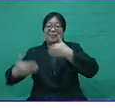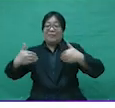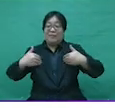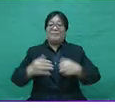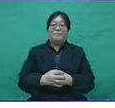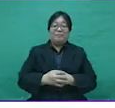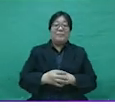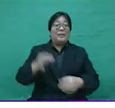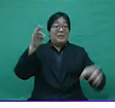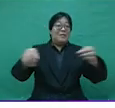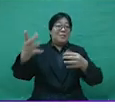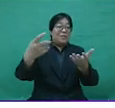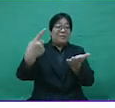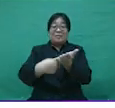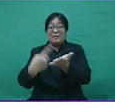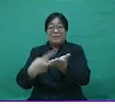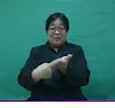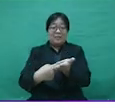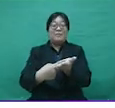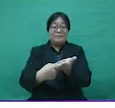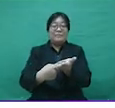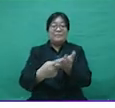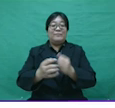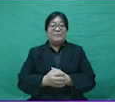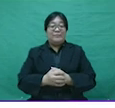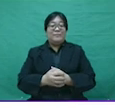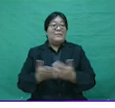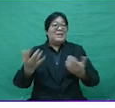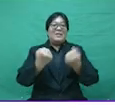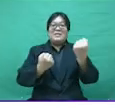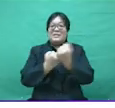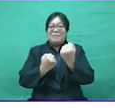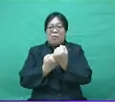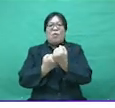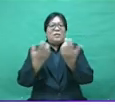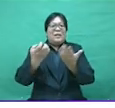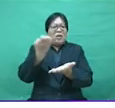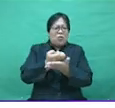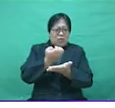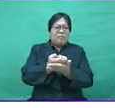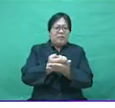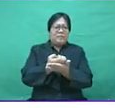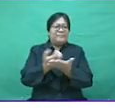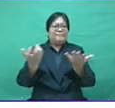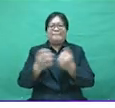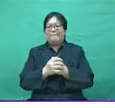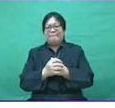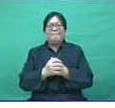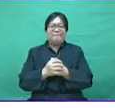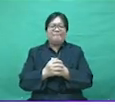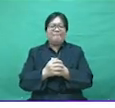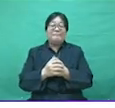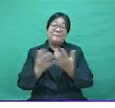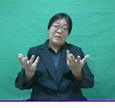if you are going to discuss about the support of the economy, of